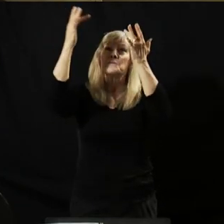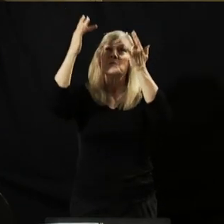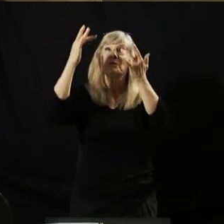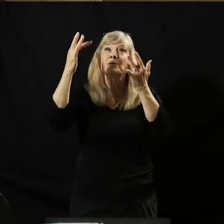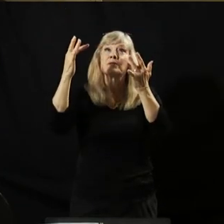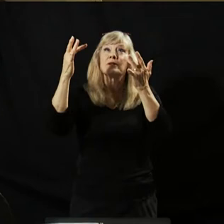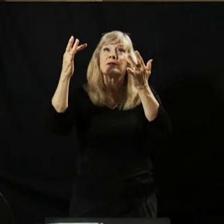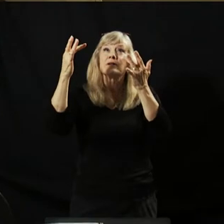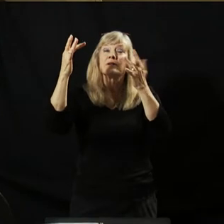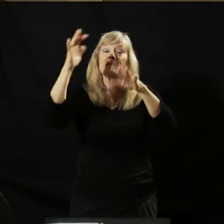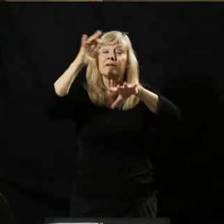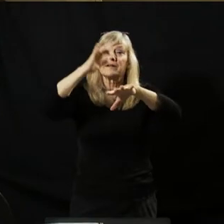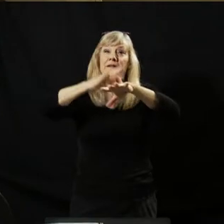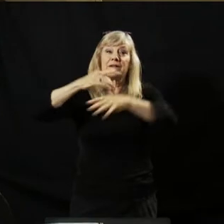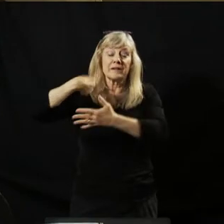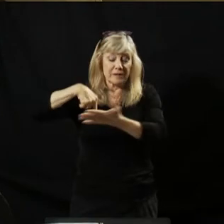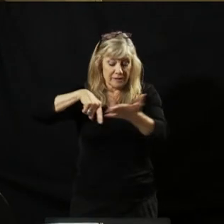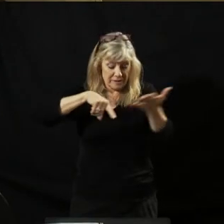Almighty.